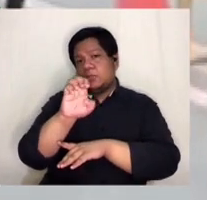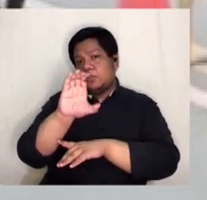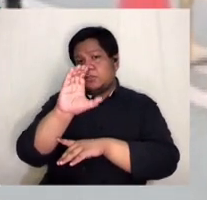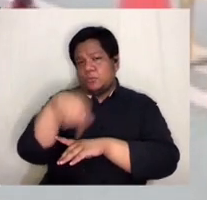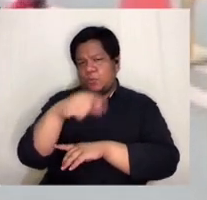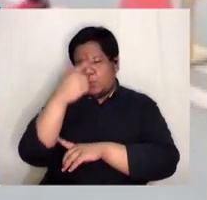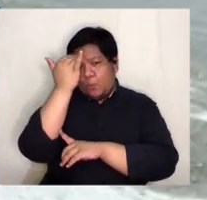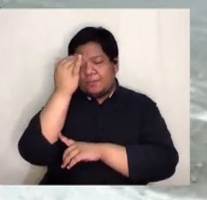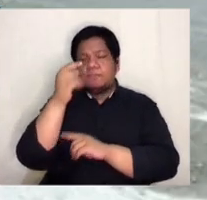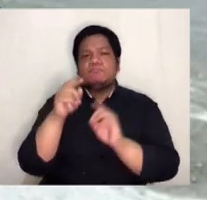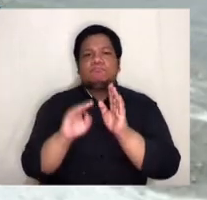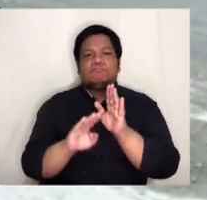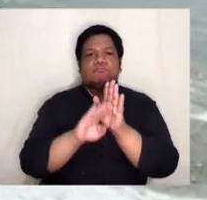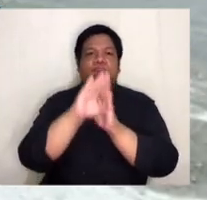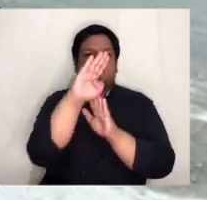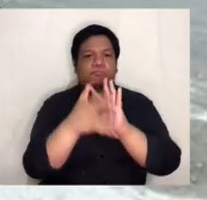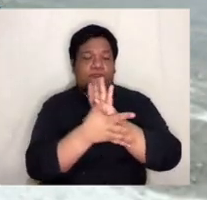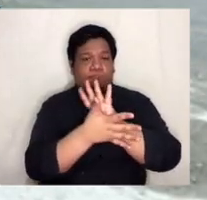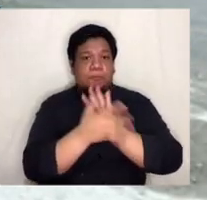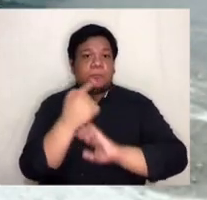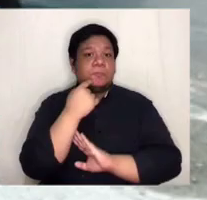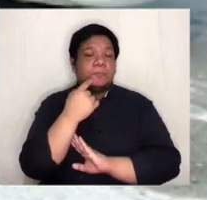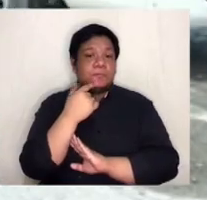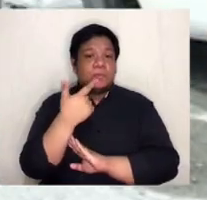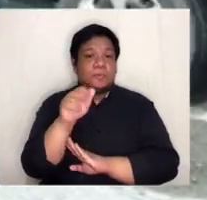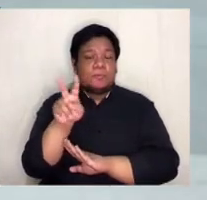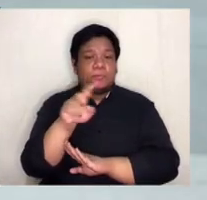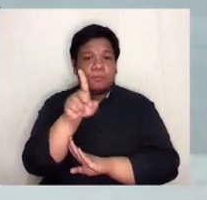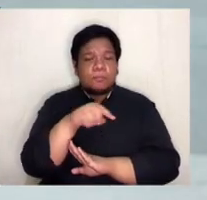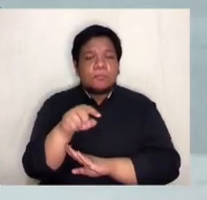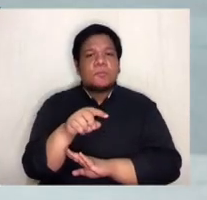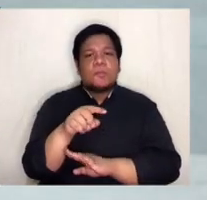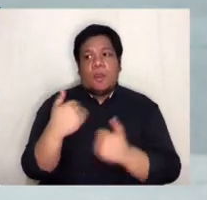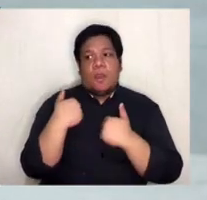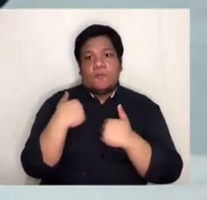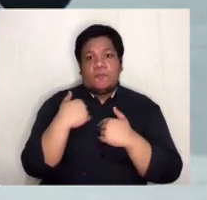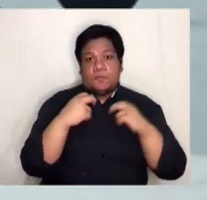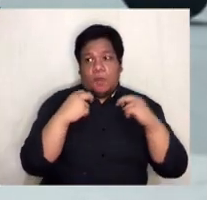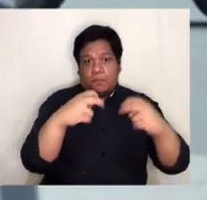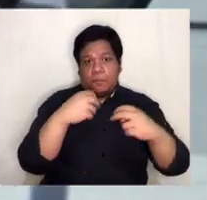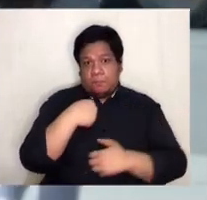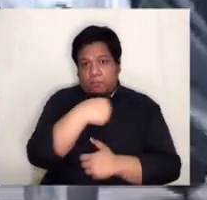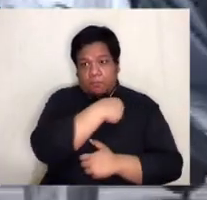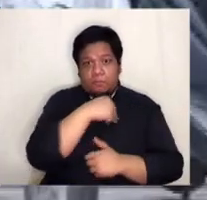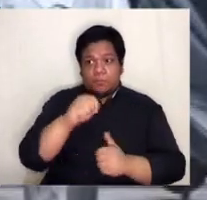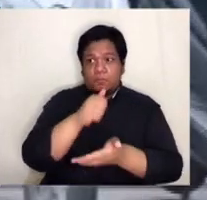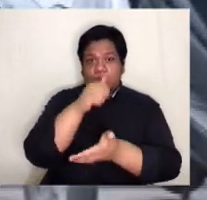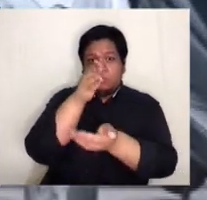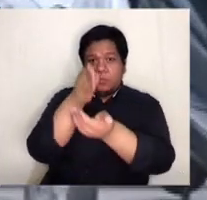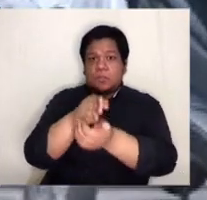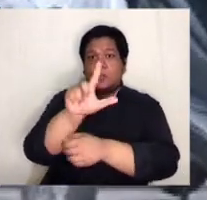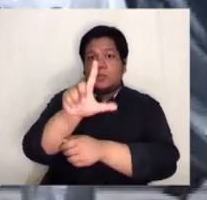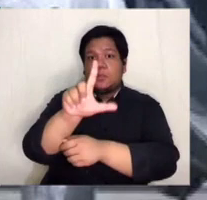COVID-19 cases. Galvez asserts assigning cabinet members to LGUs will also make it easier for the national government to